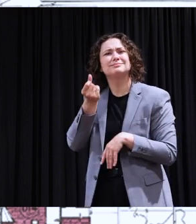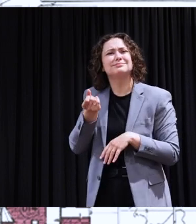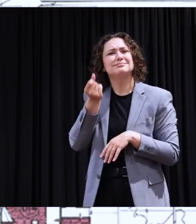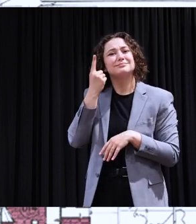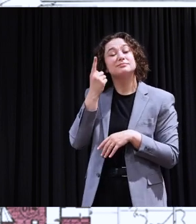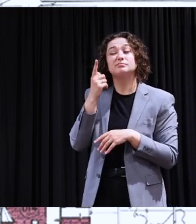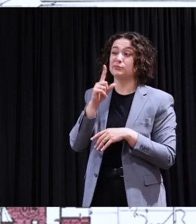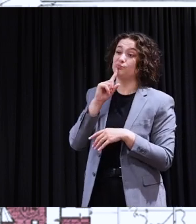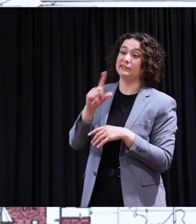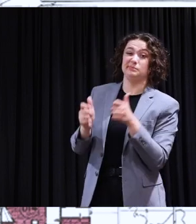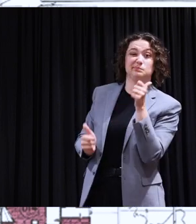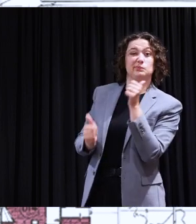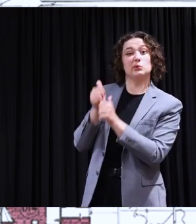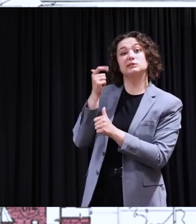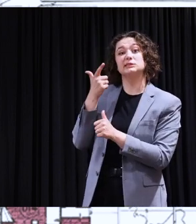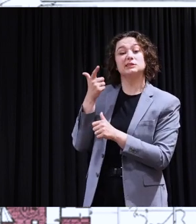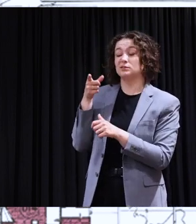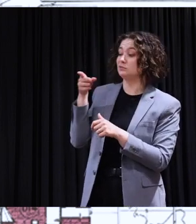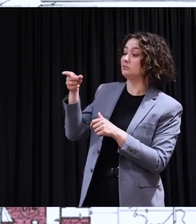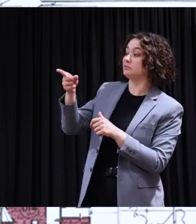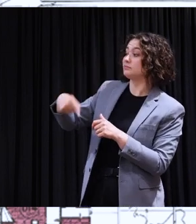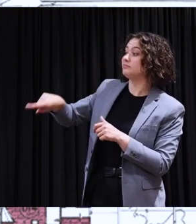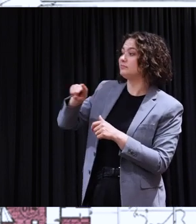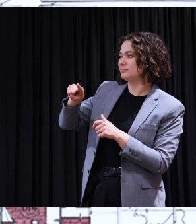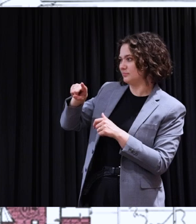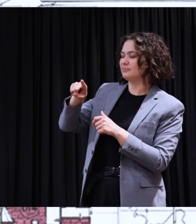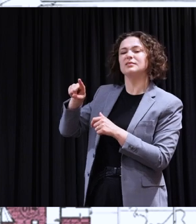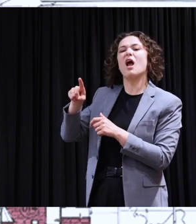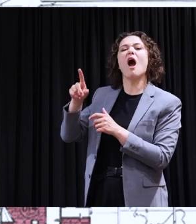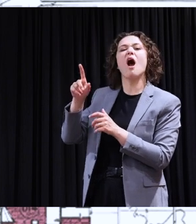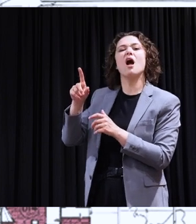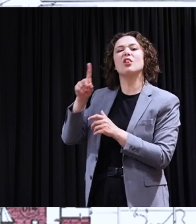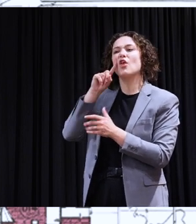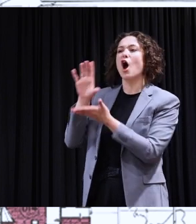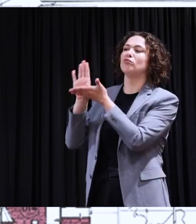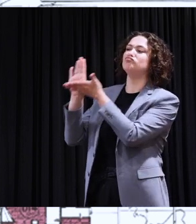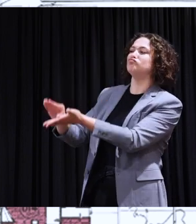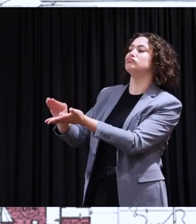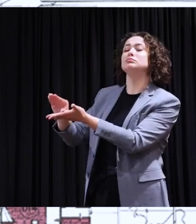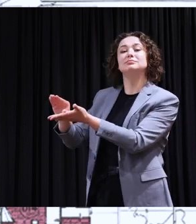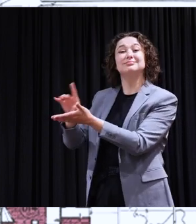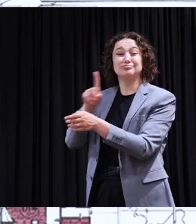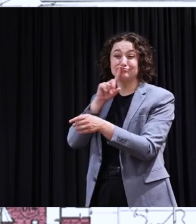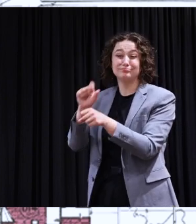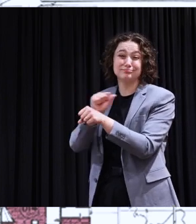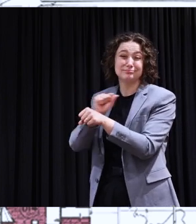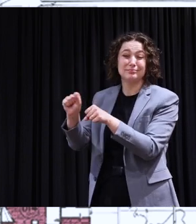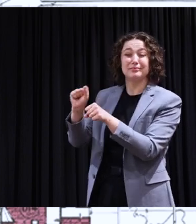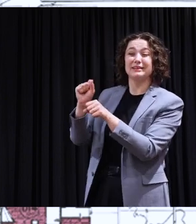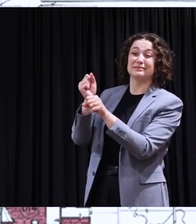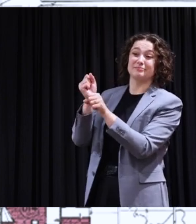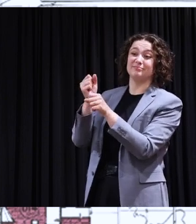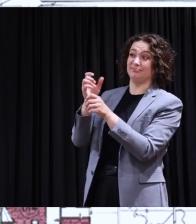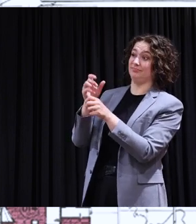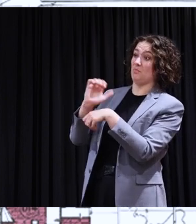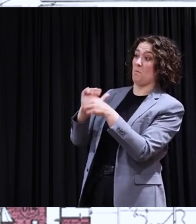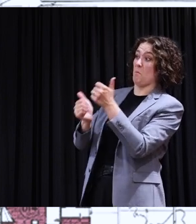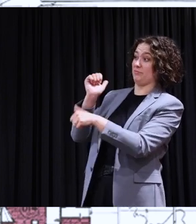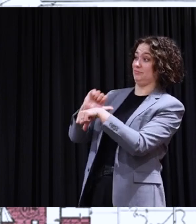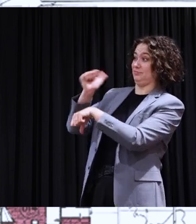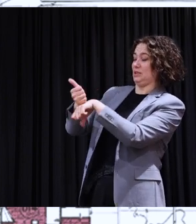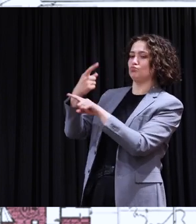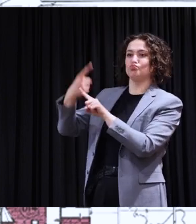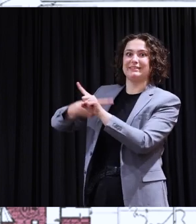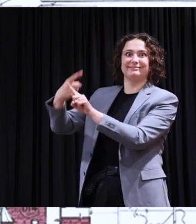devalued these areas, they built a generation of renters. They also disinvested in the water infrastructure and the development in